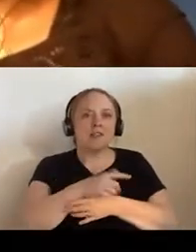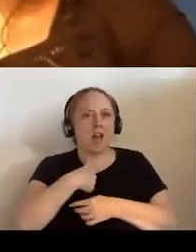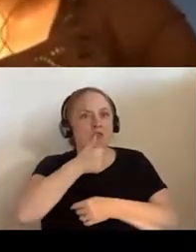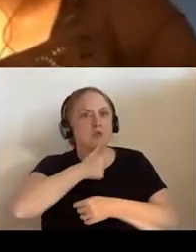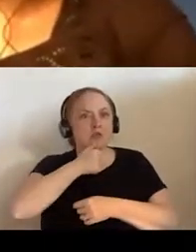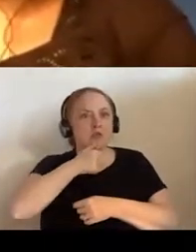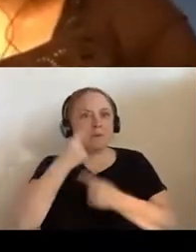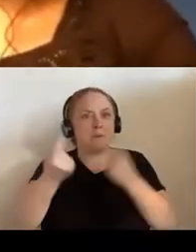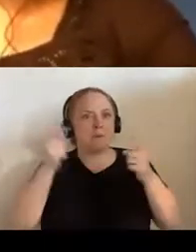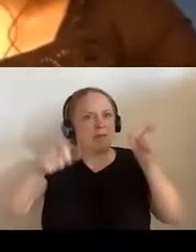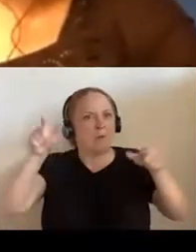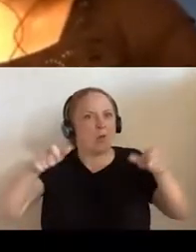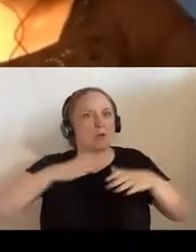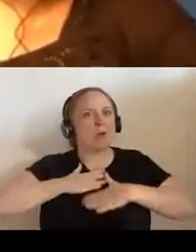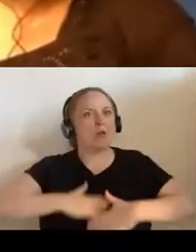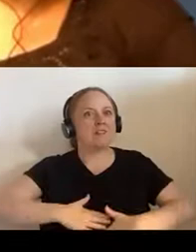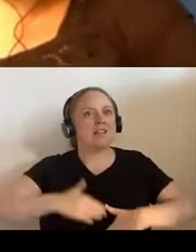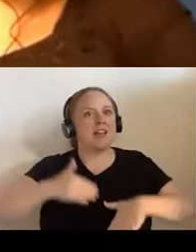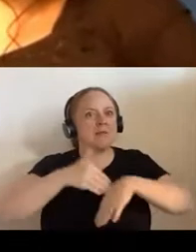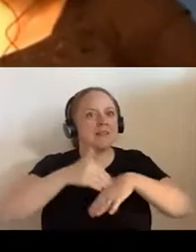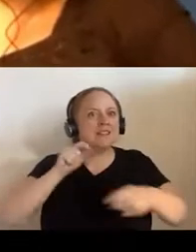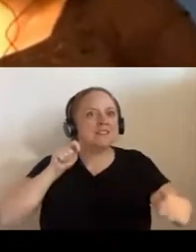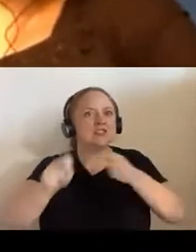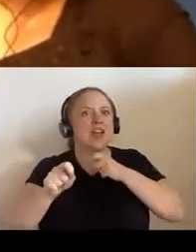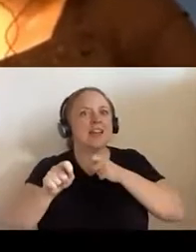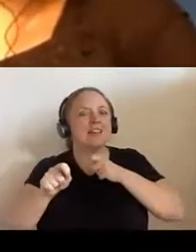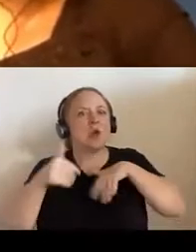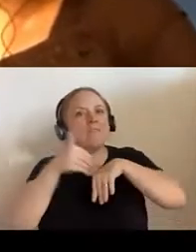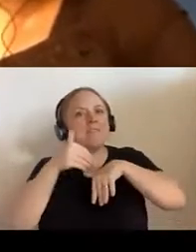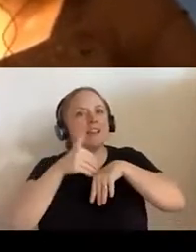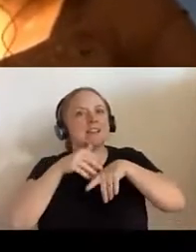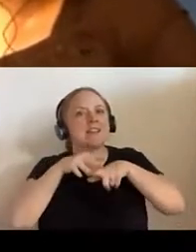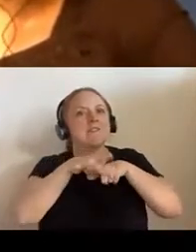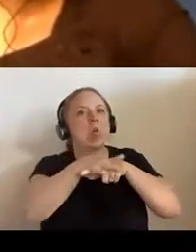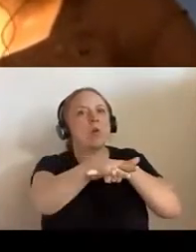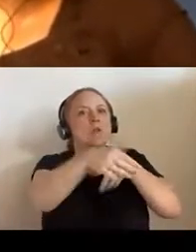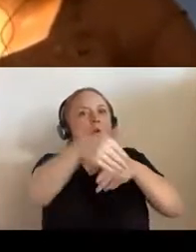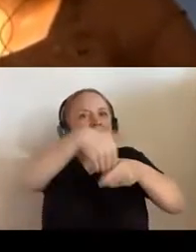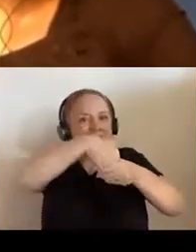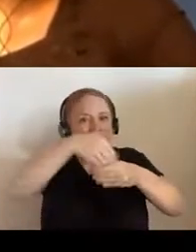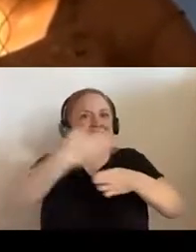effectively to impact change or to affect some kind of influence within the installations.